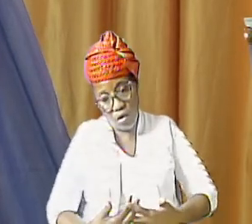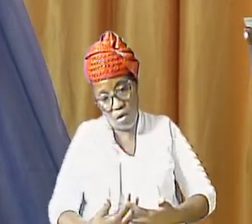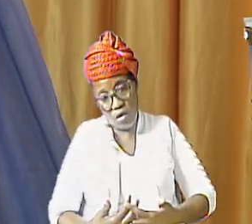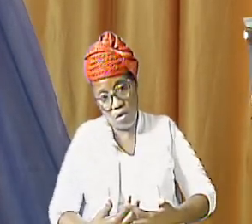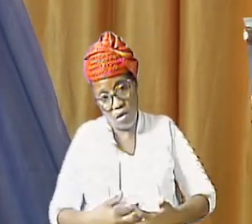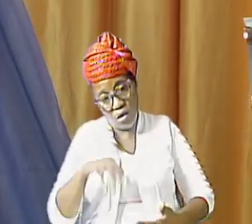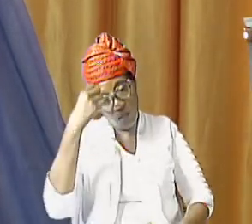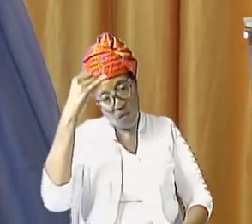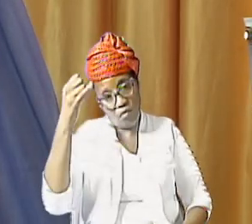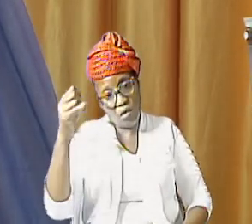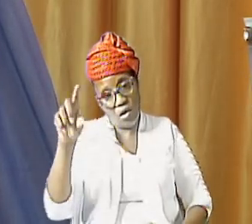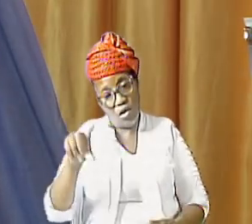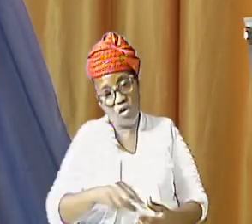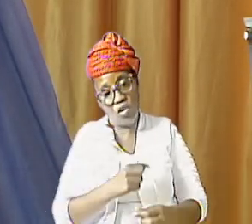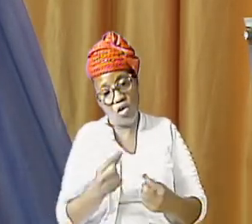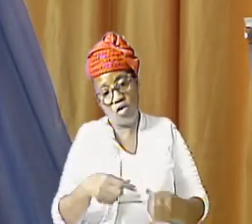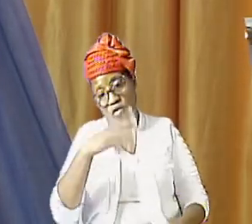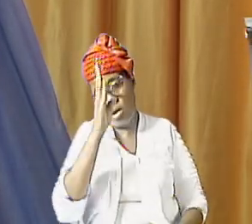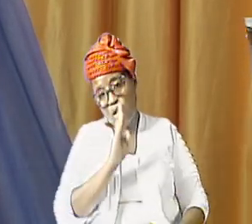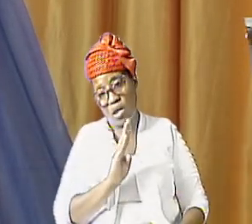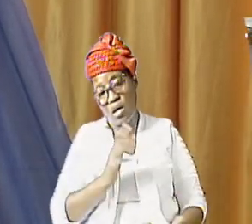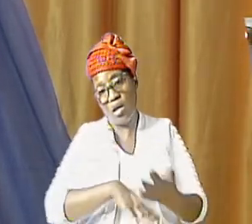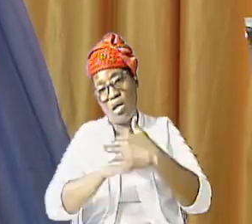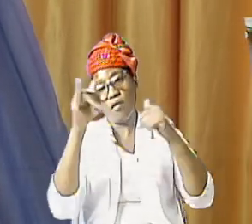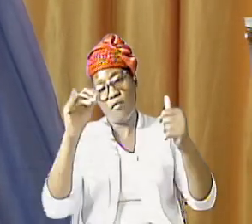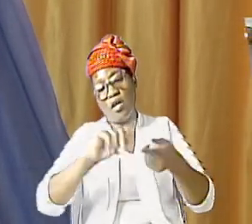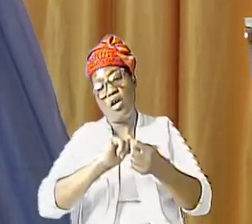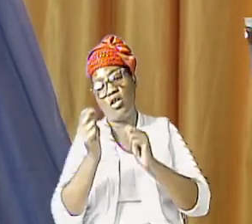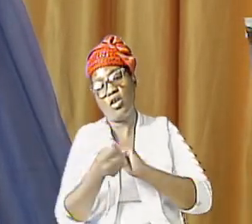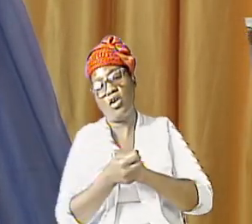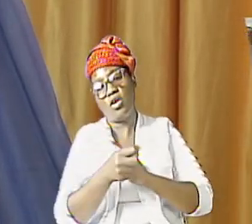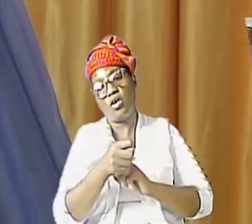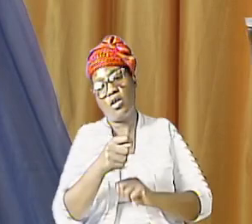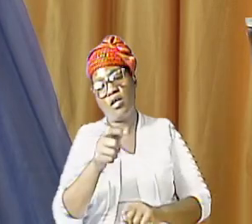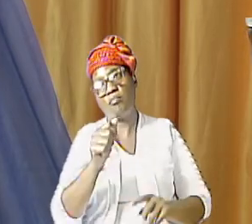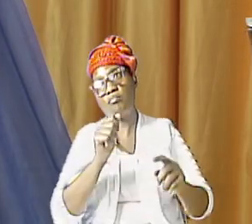the great God of heaven turned himself